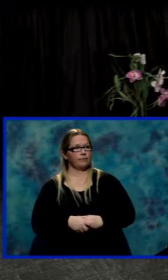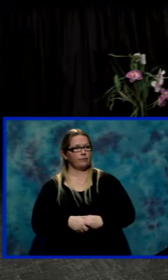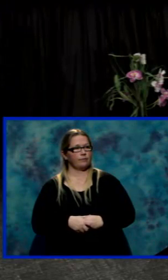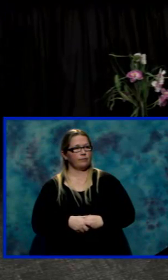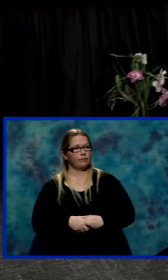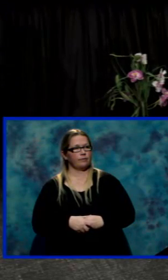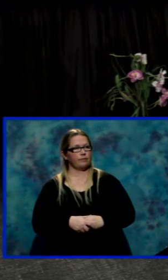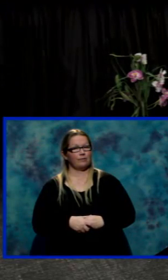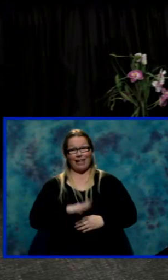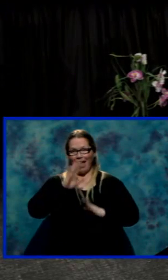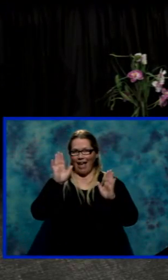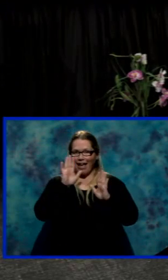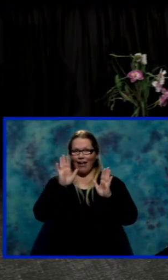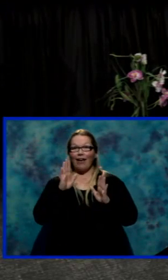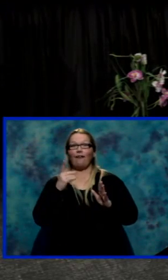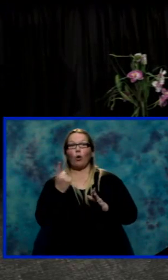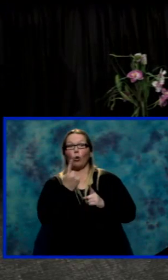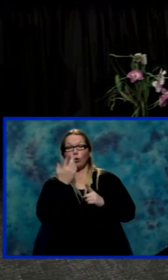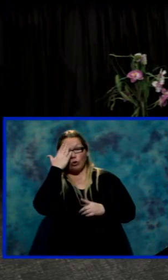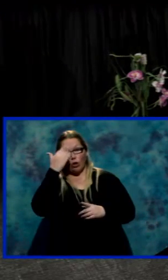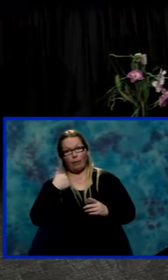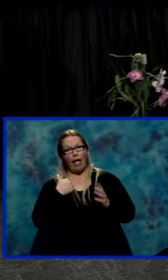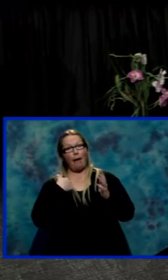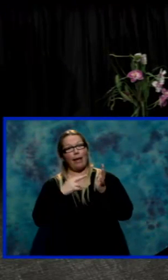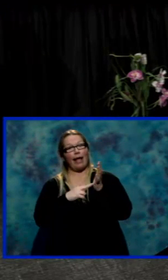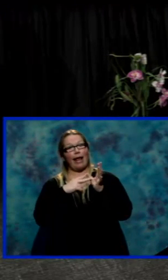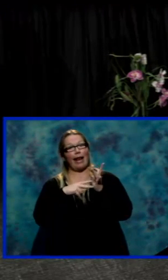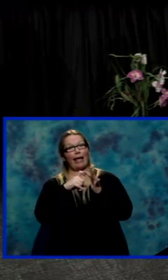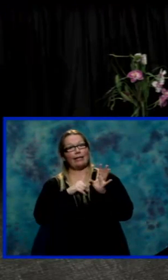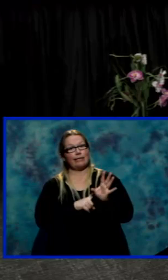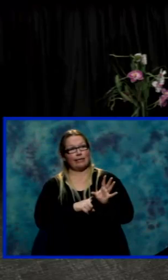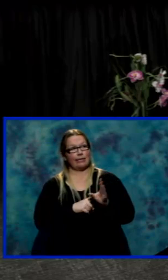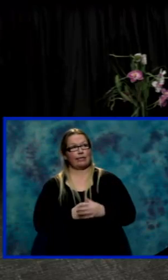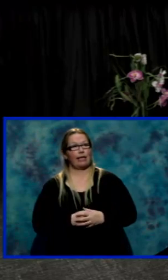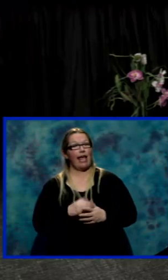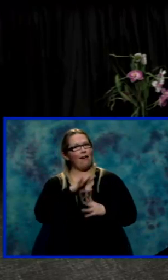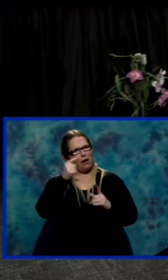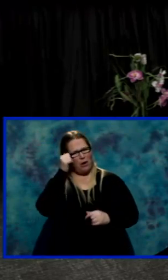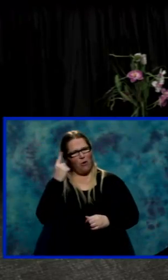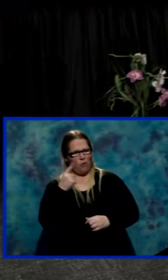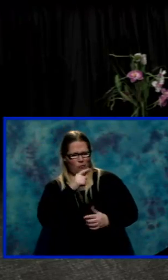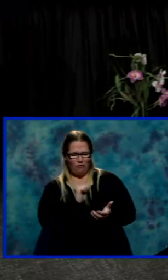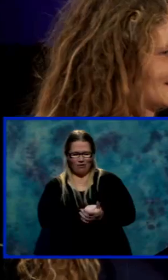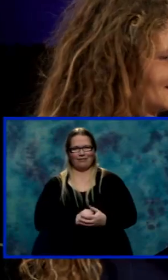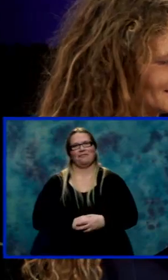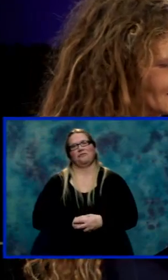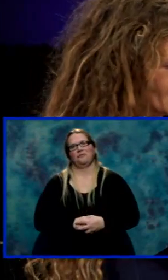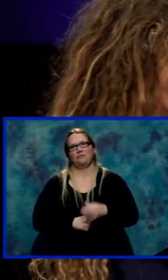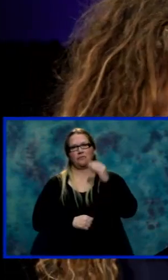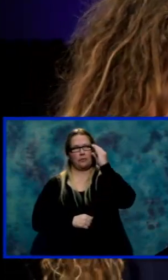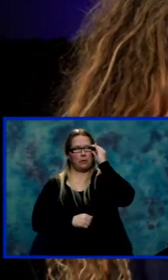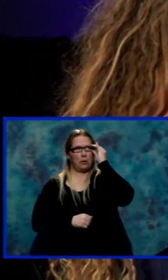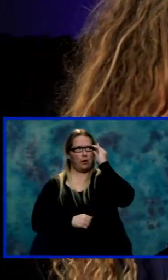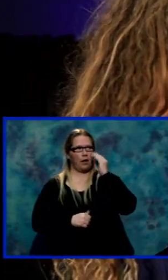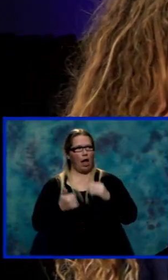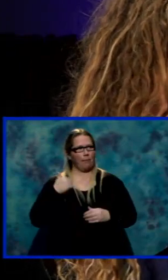you? Hi, everyone. For those who don't know me, I'm Nancy. Everybody knows you, Nancy. Adra. Except I'm